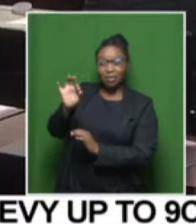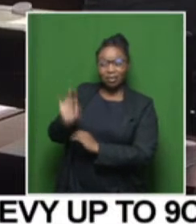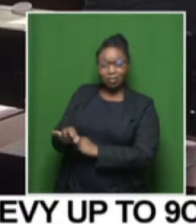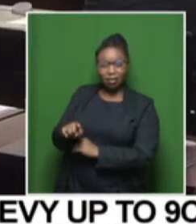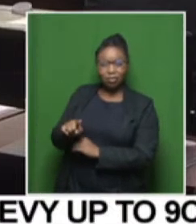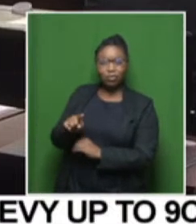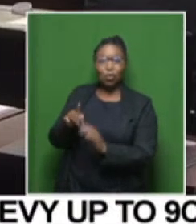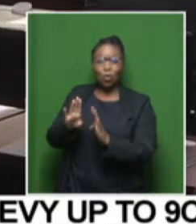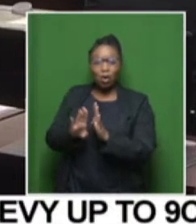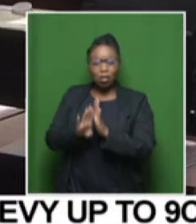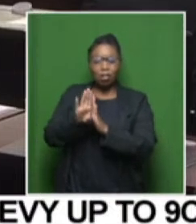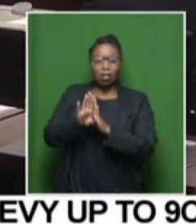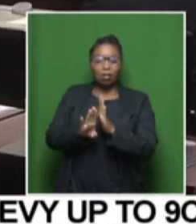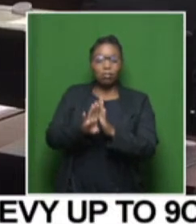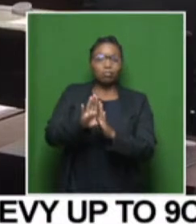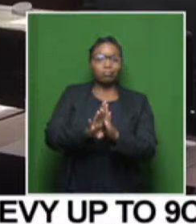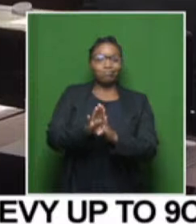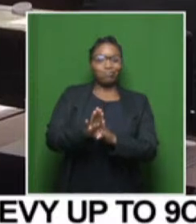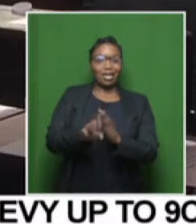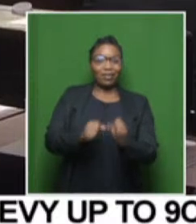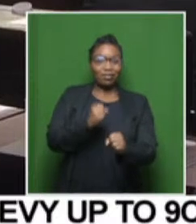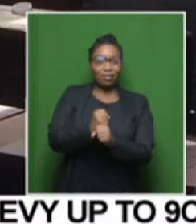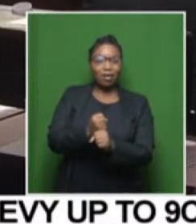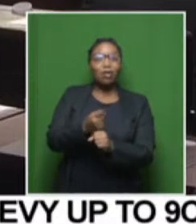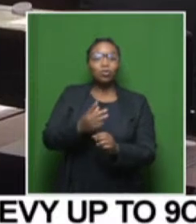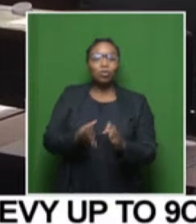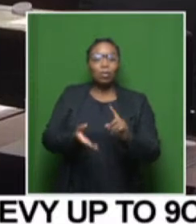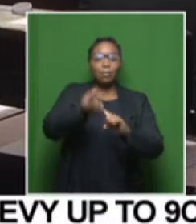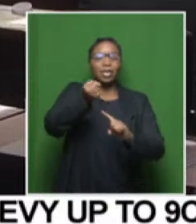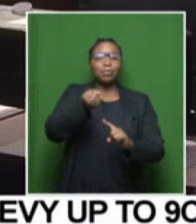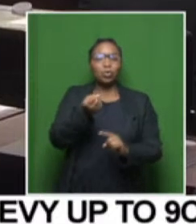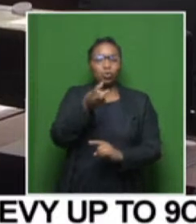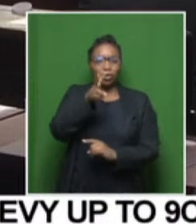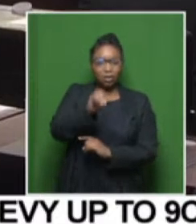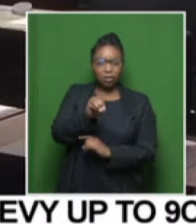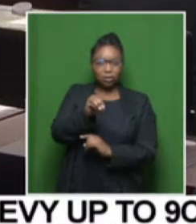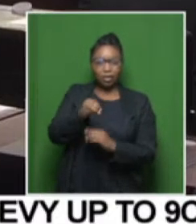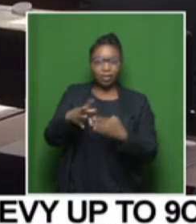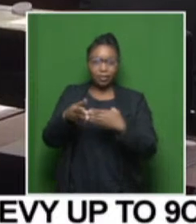$20 per ton. In the second phase, from